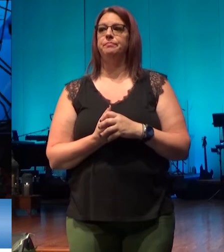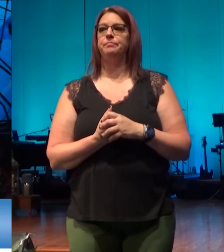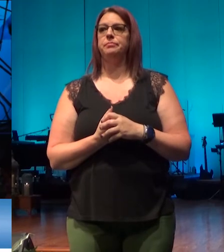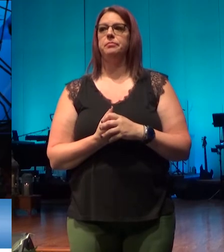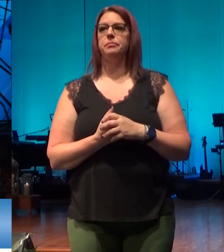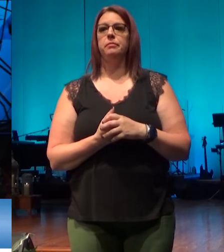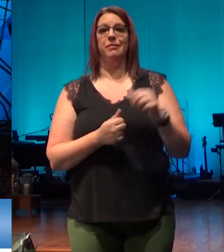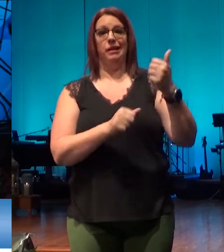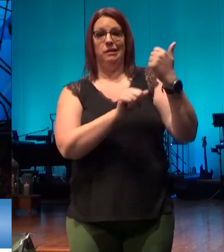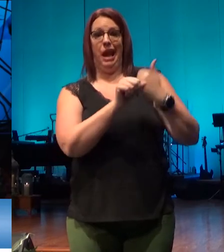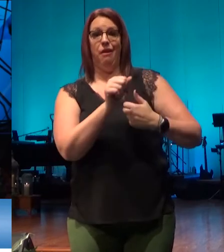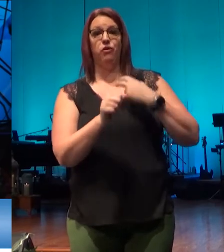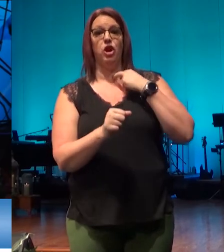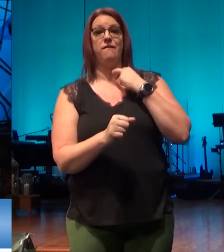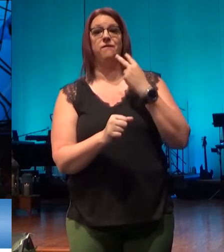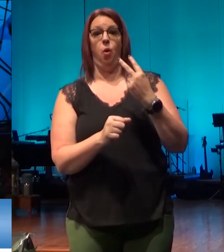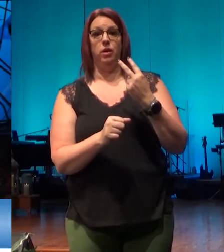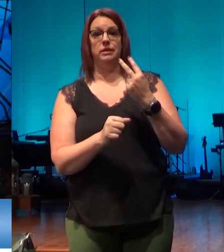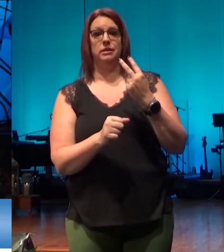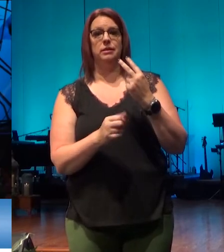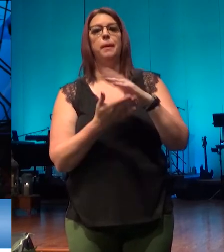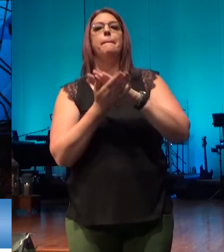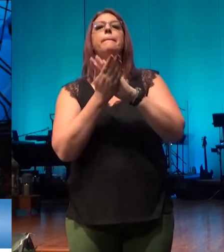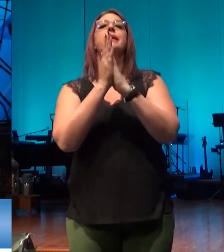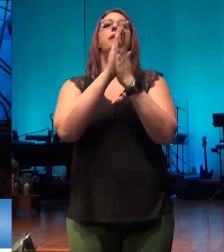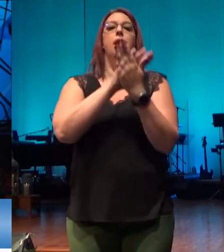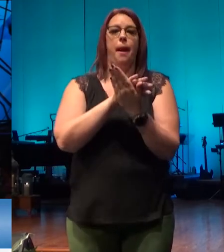is that every voice we hear is the voice of God.